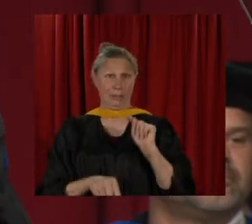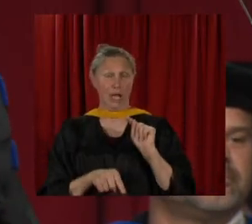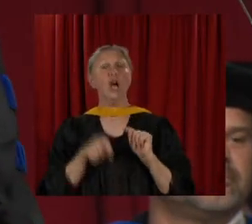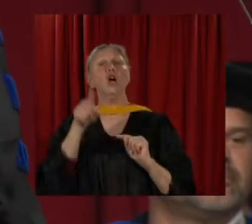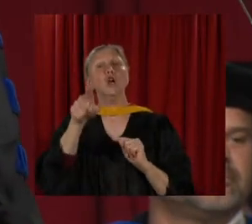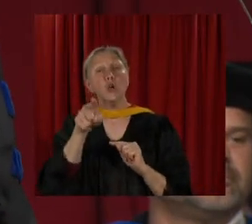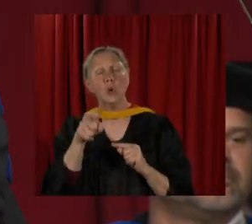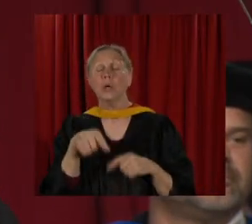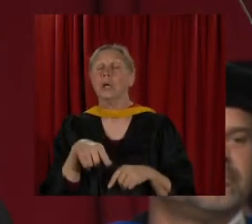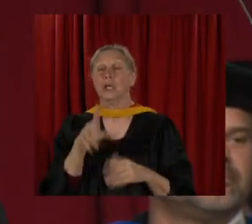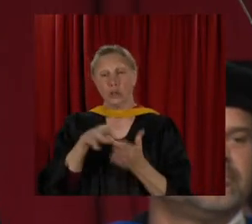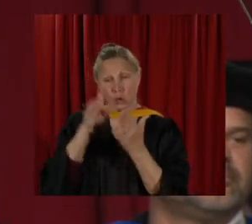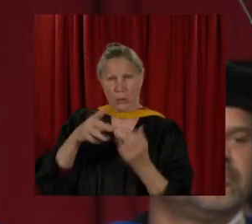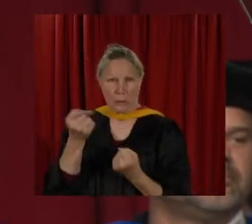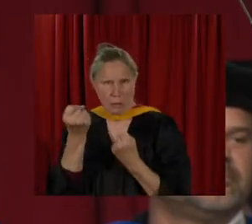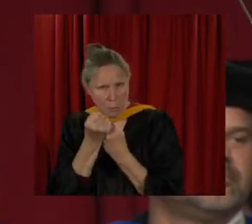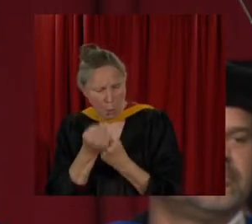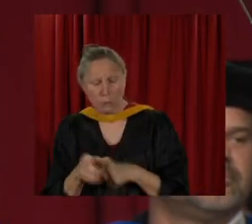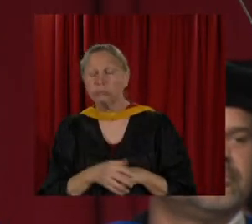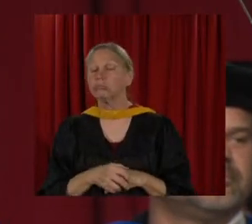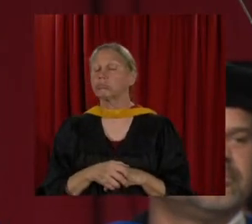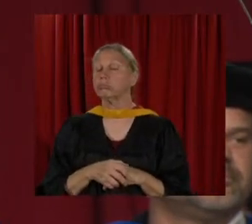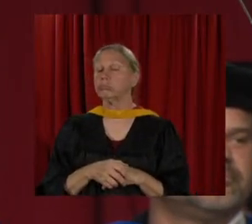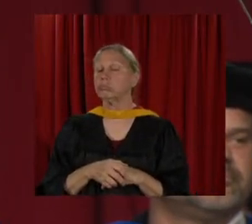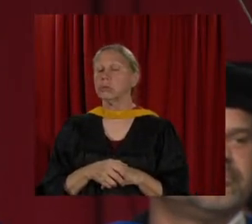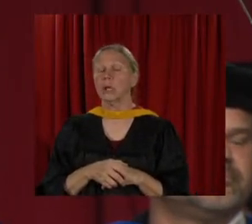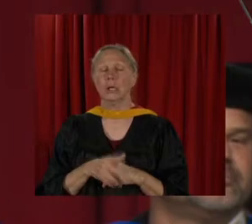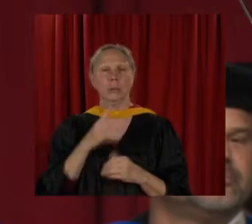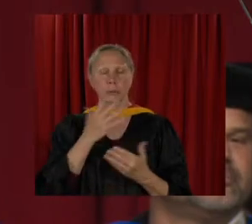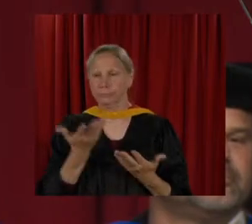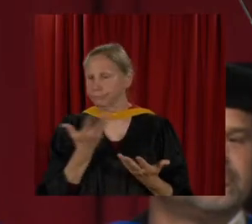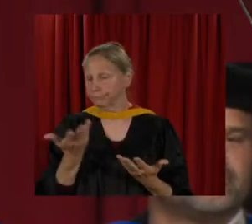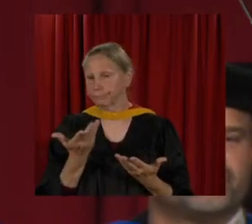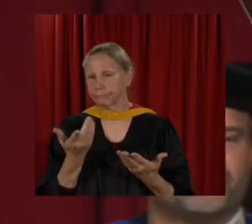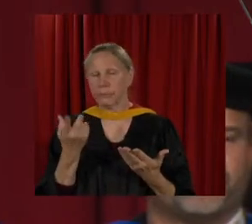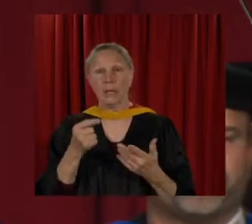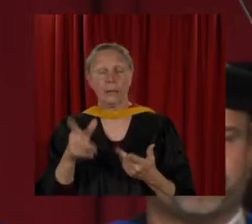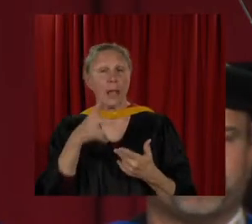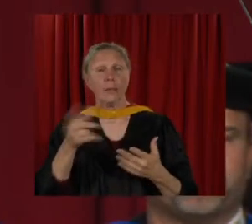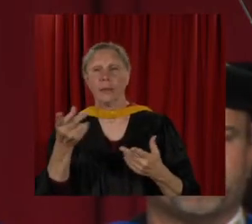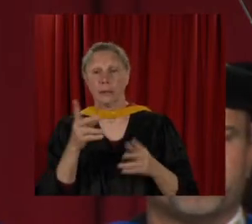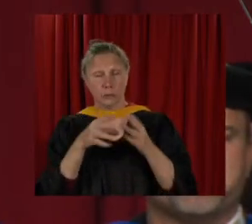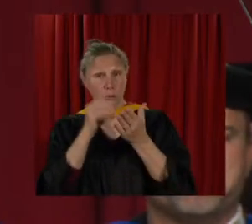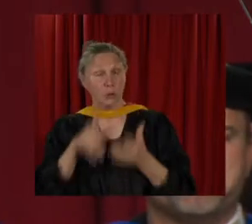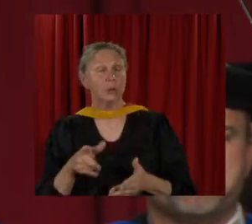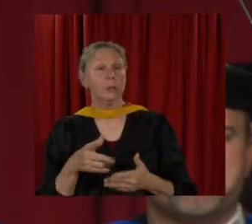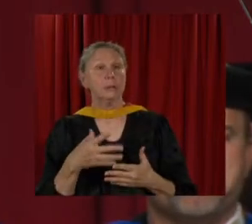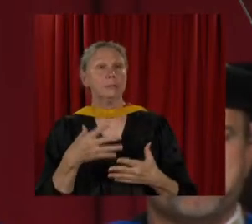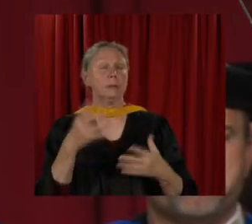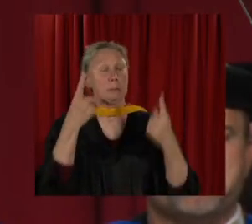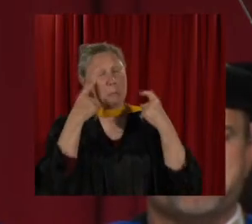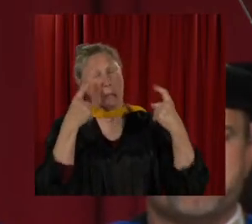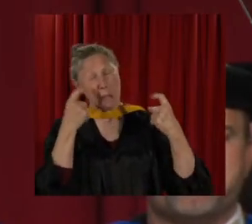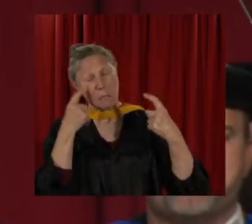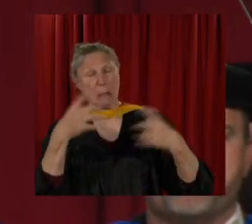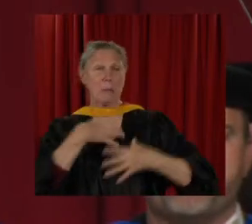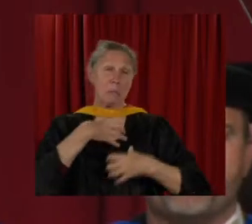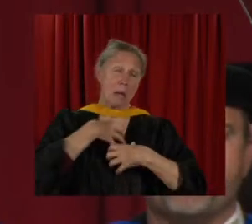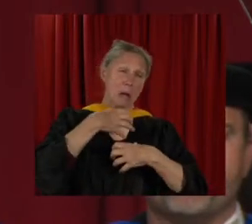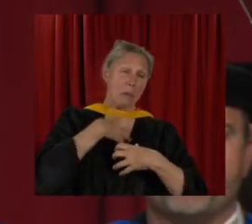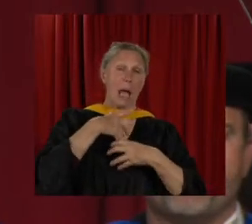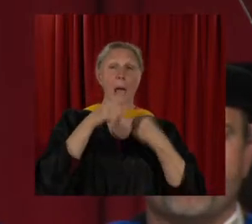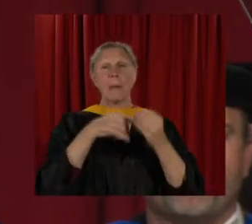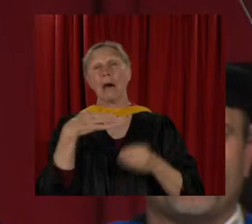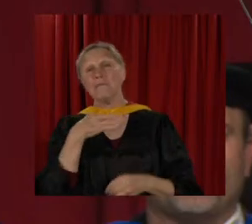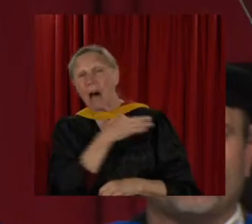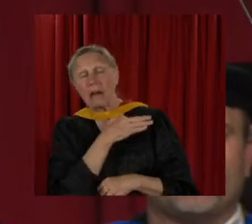have supported your students. You've been there to hear them when they had to cry about difficult